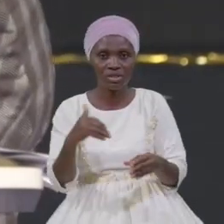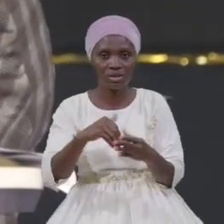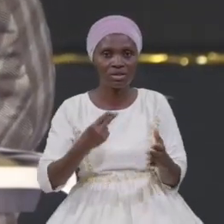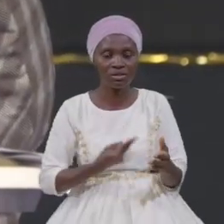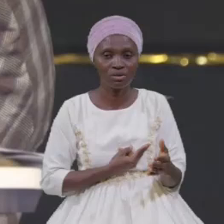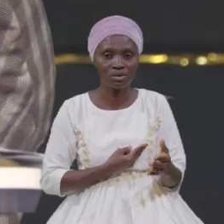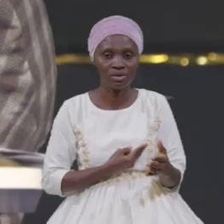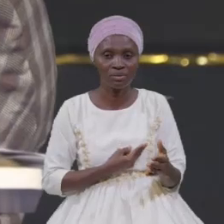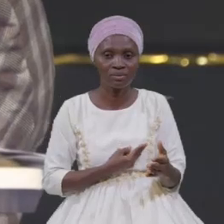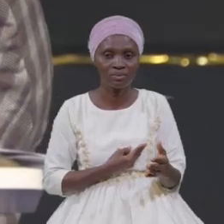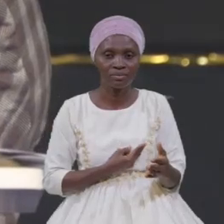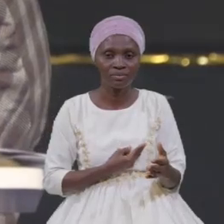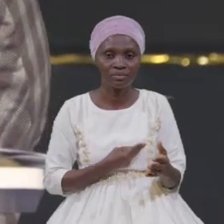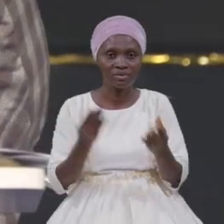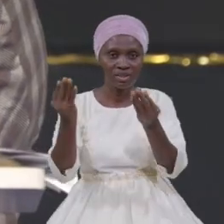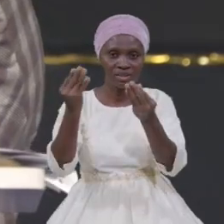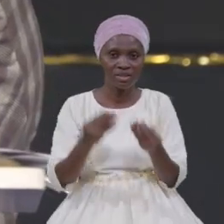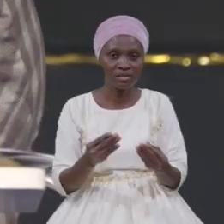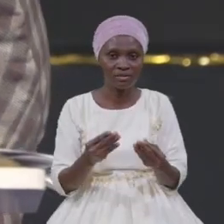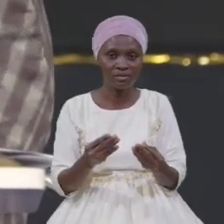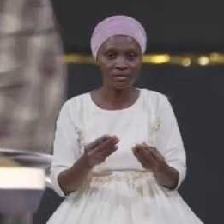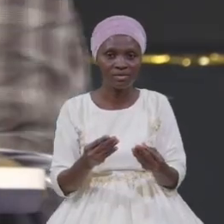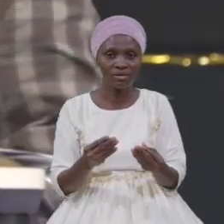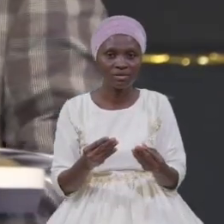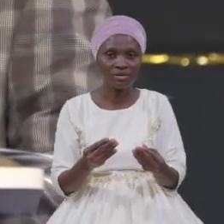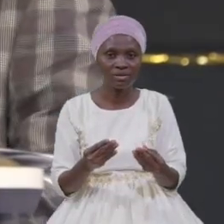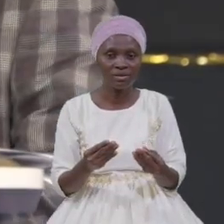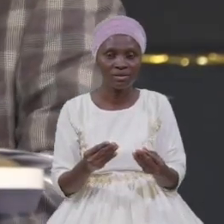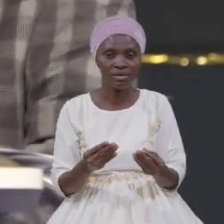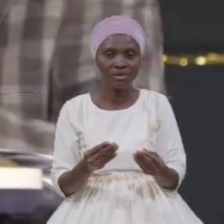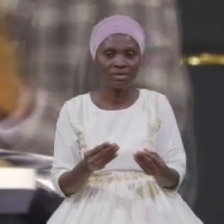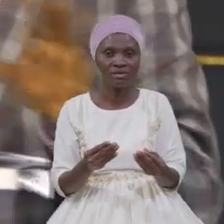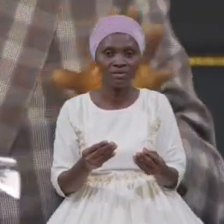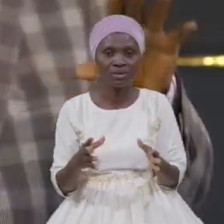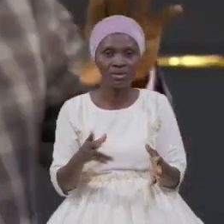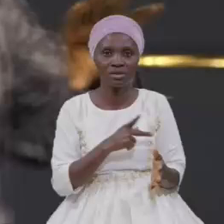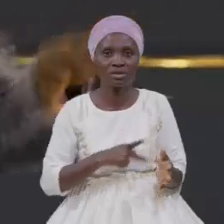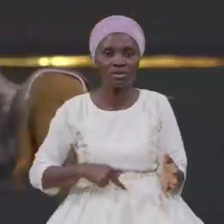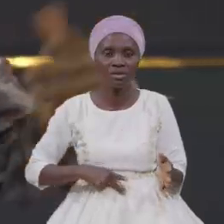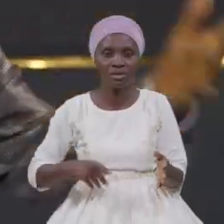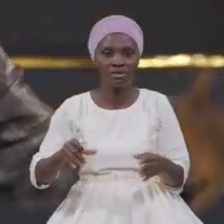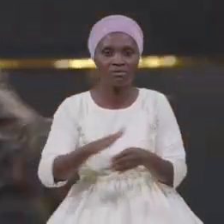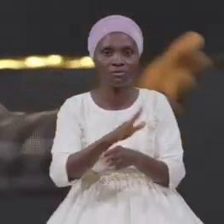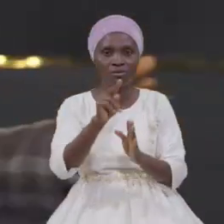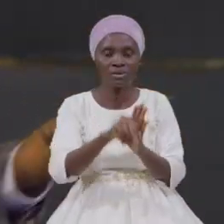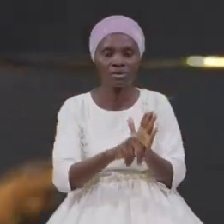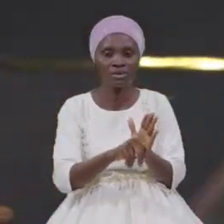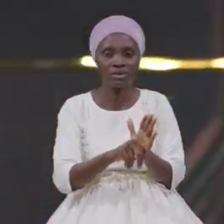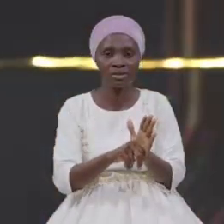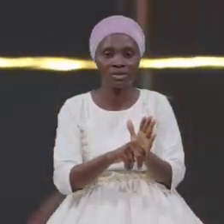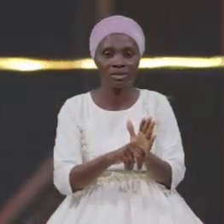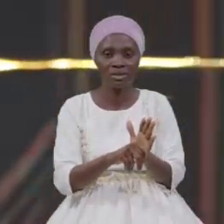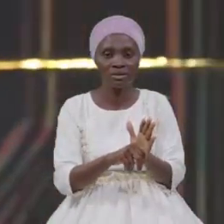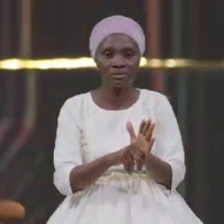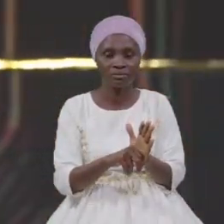guarantees a peace in fullness. The one that is, deep in sin,